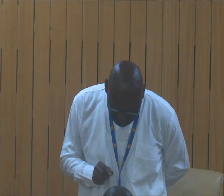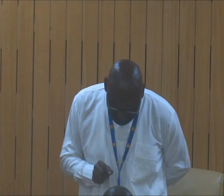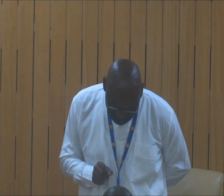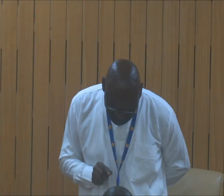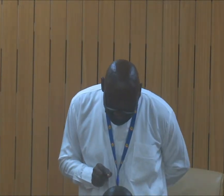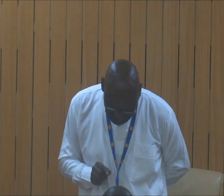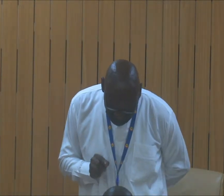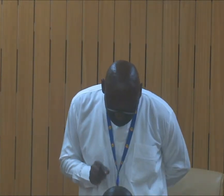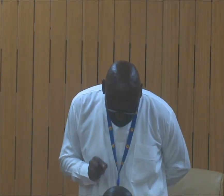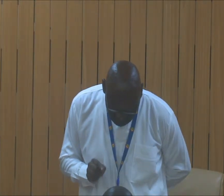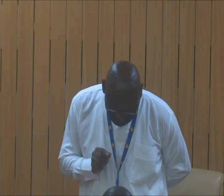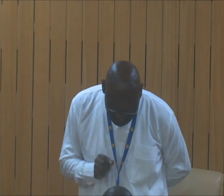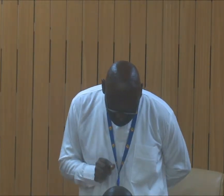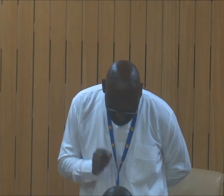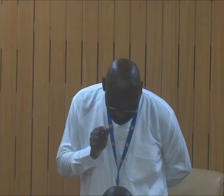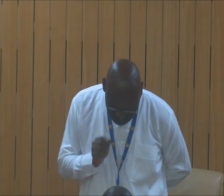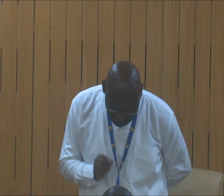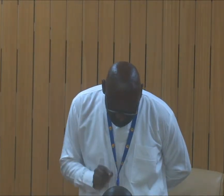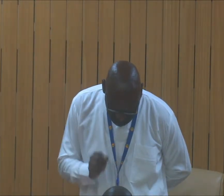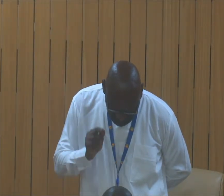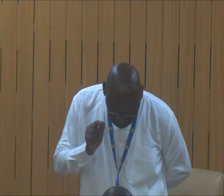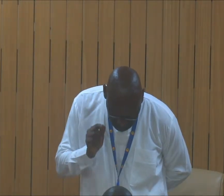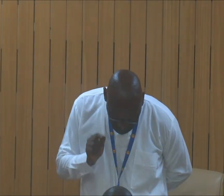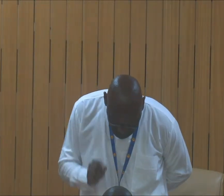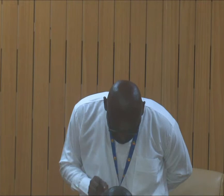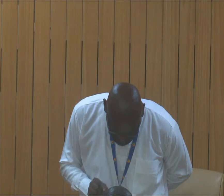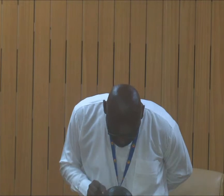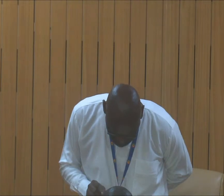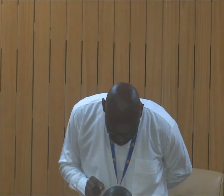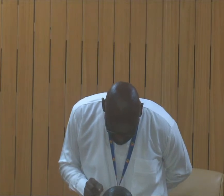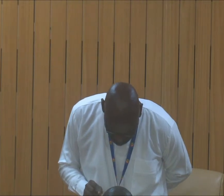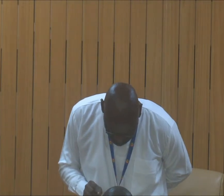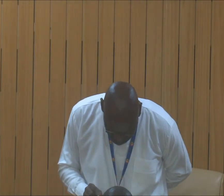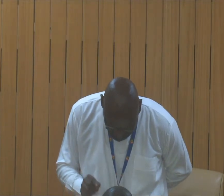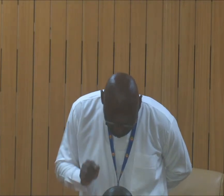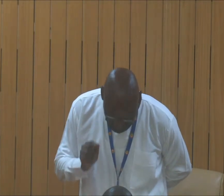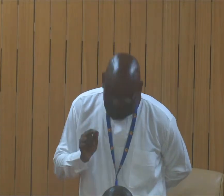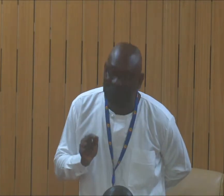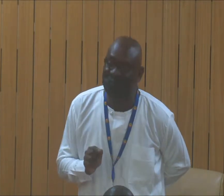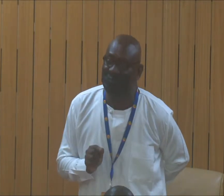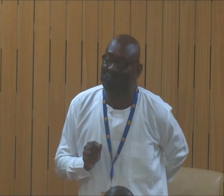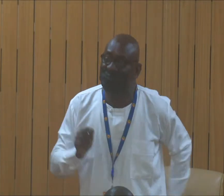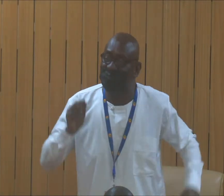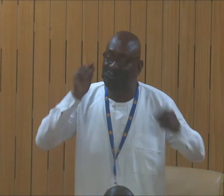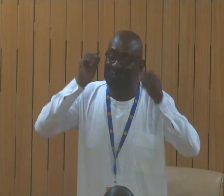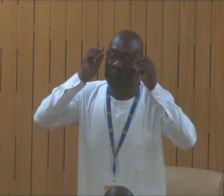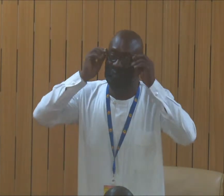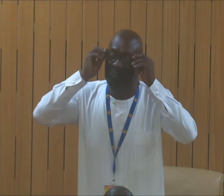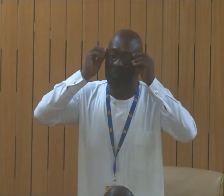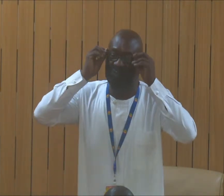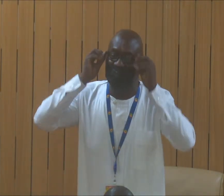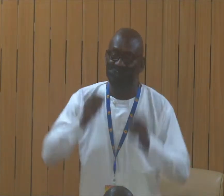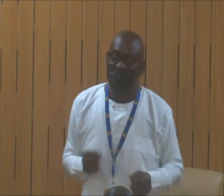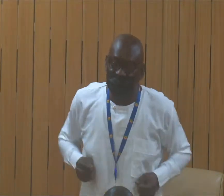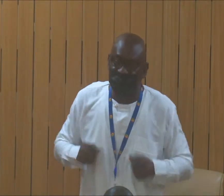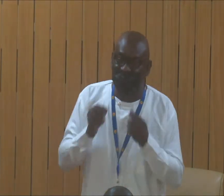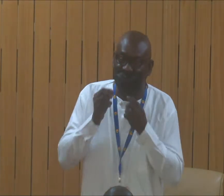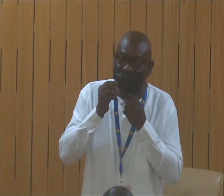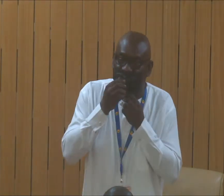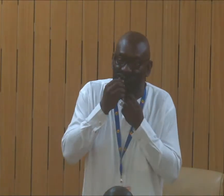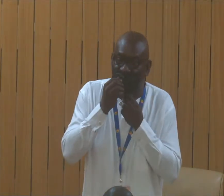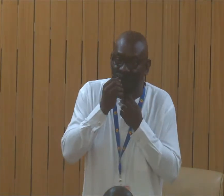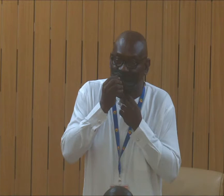Minister is saying that 15% of the ground preparation has been completed. And in